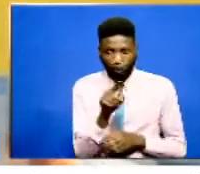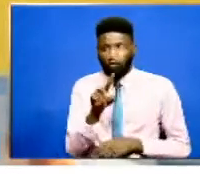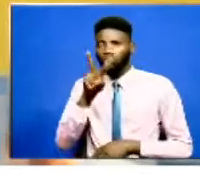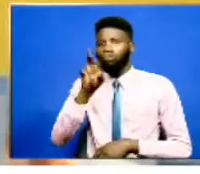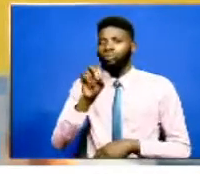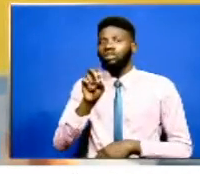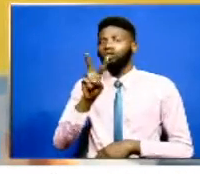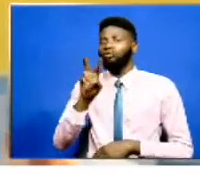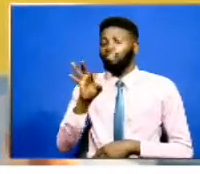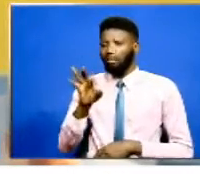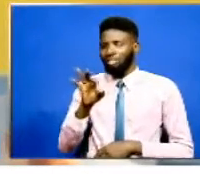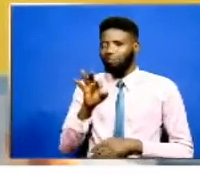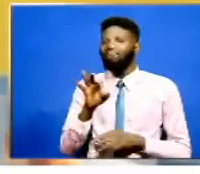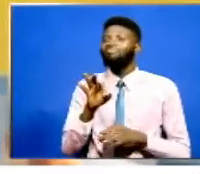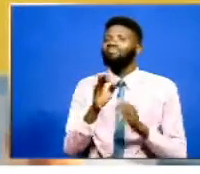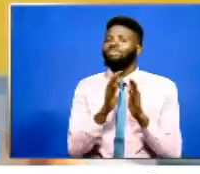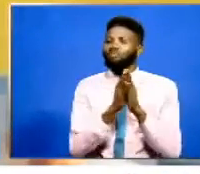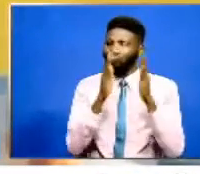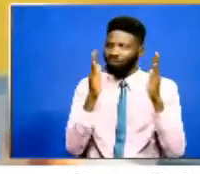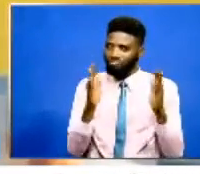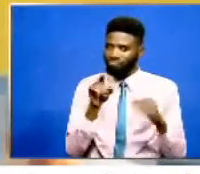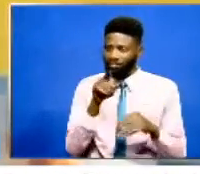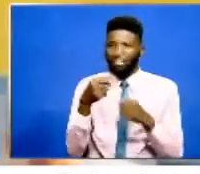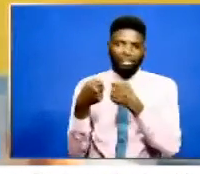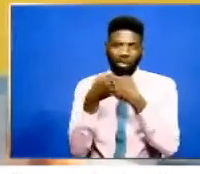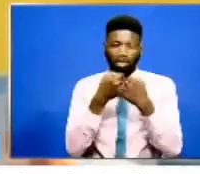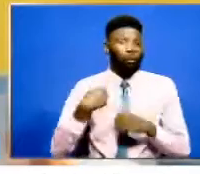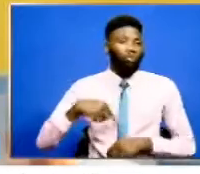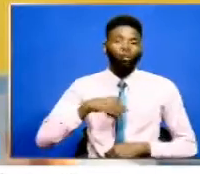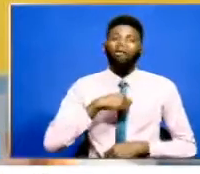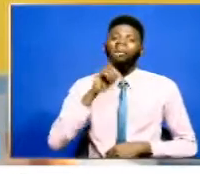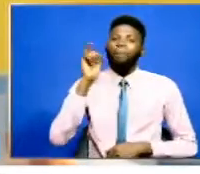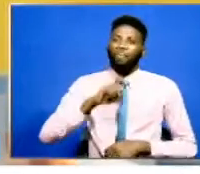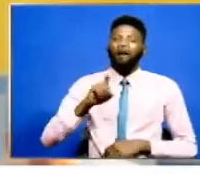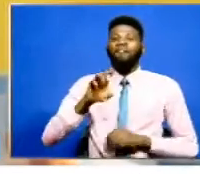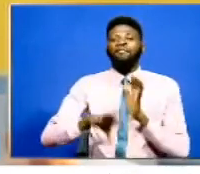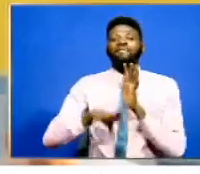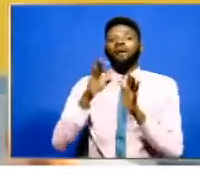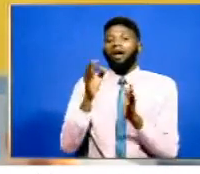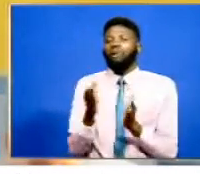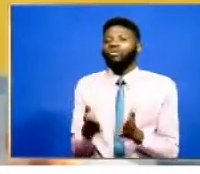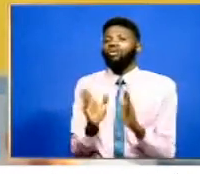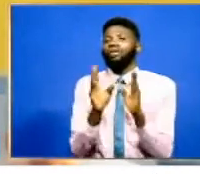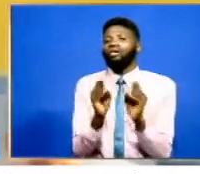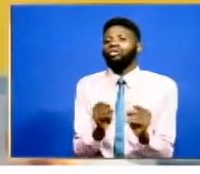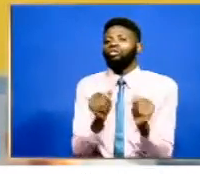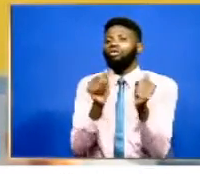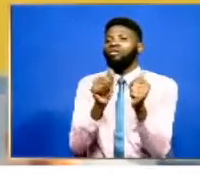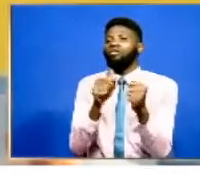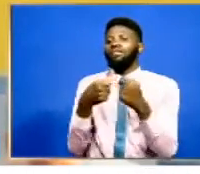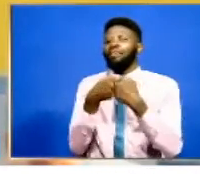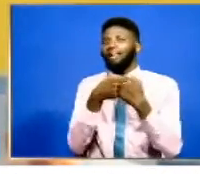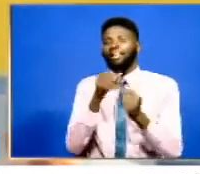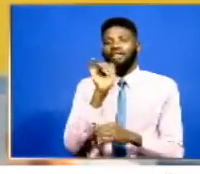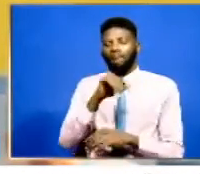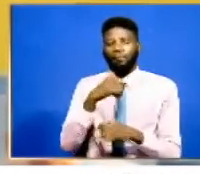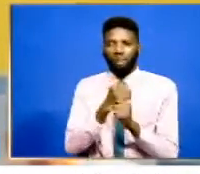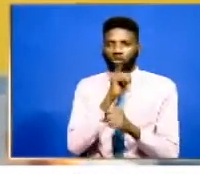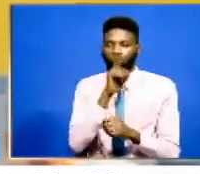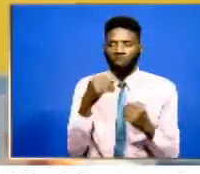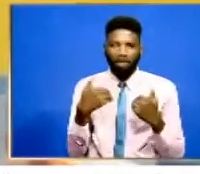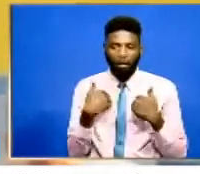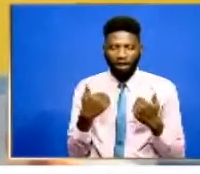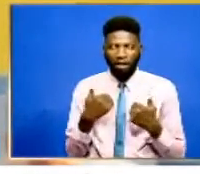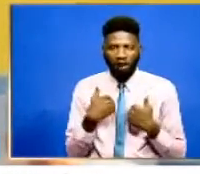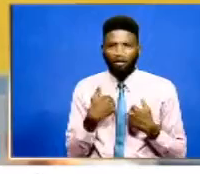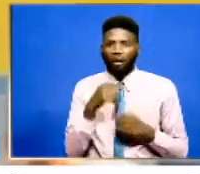indeed a challenge. We must close this gap to ensure that we have the required malaria supplies to